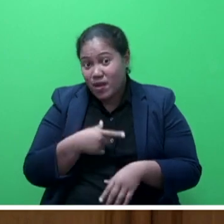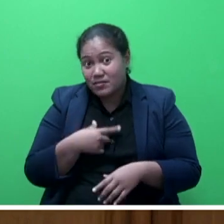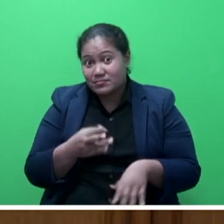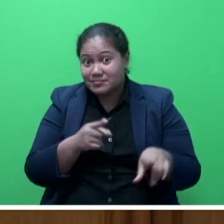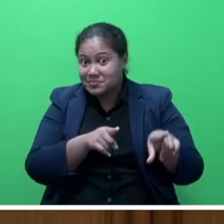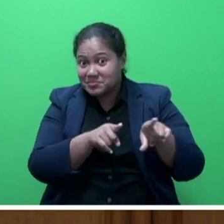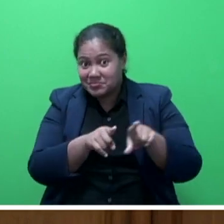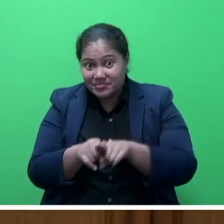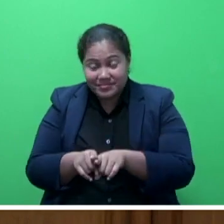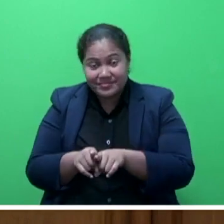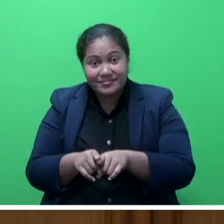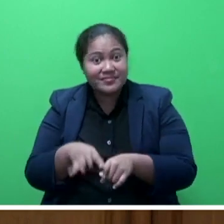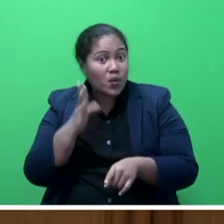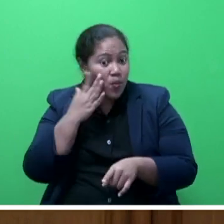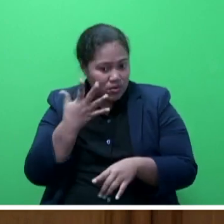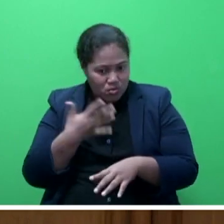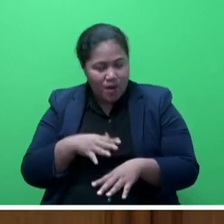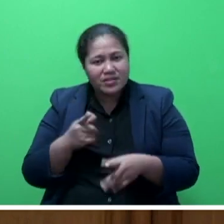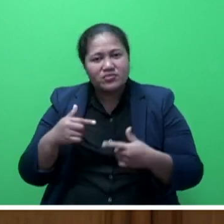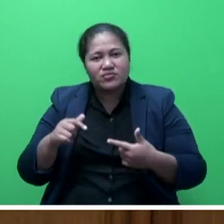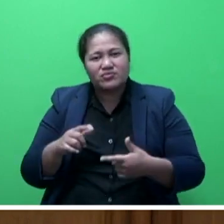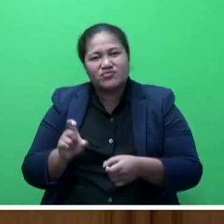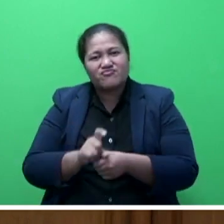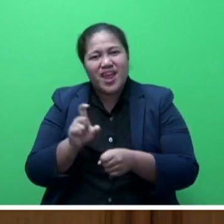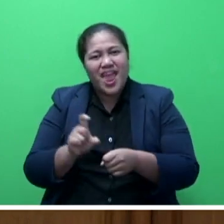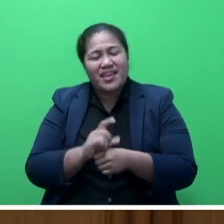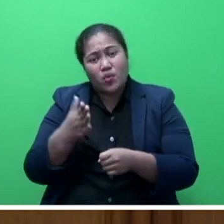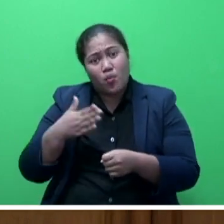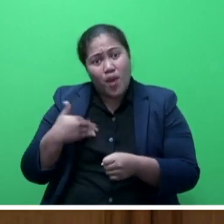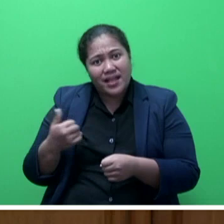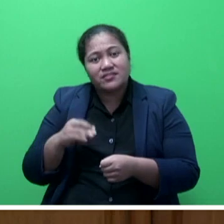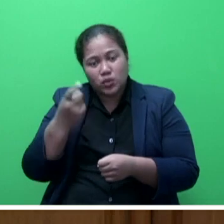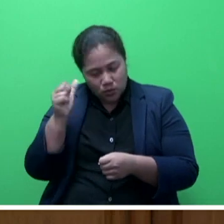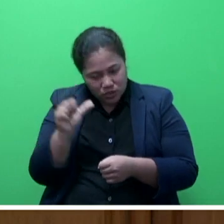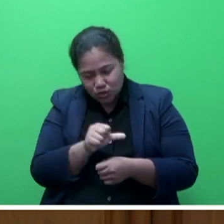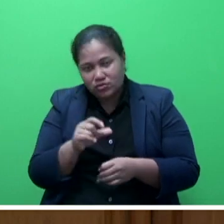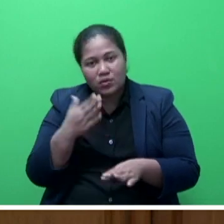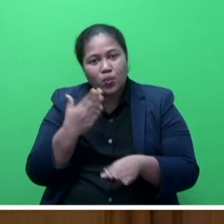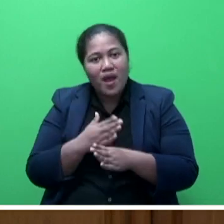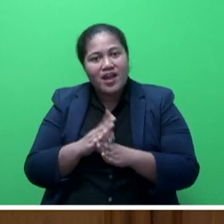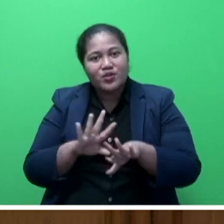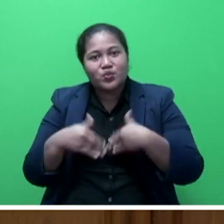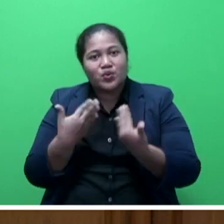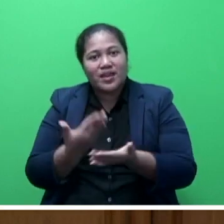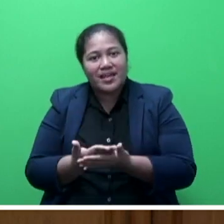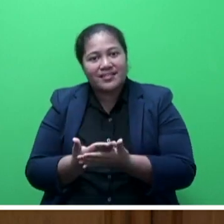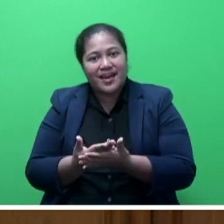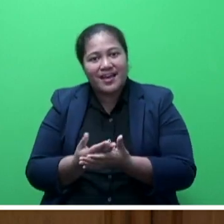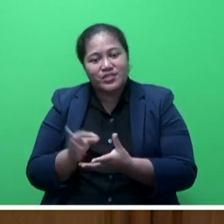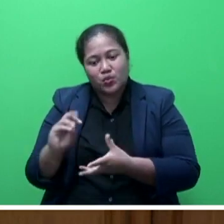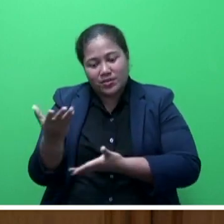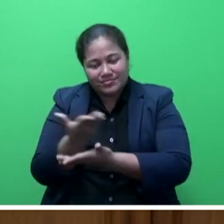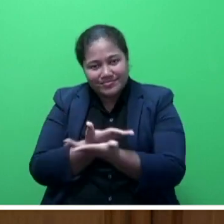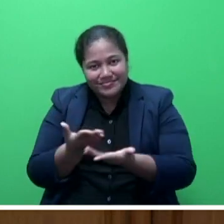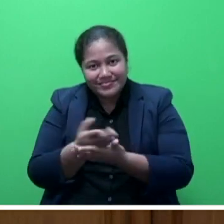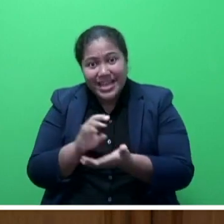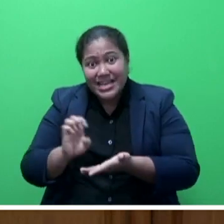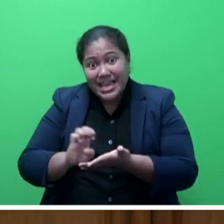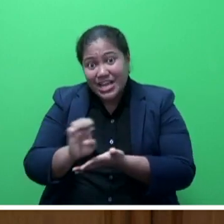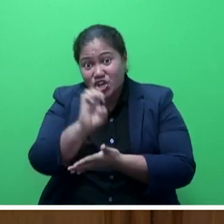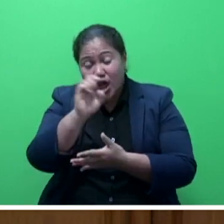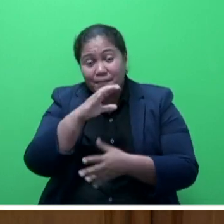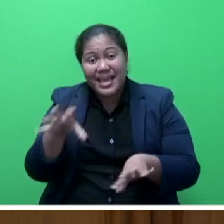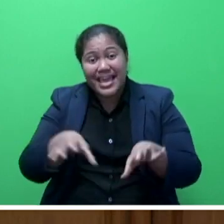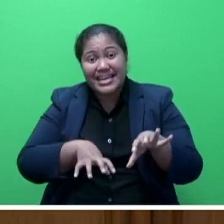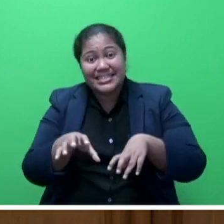wealth from our forest resources, we have to strike a balance between generating economic activity on the one hand